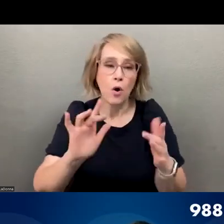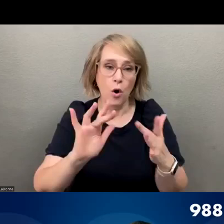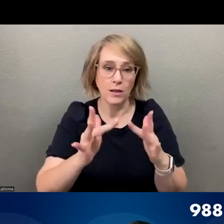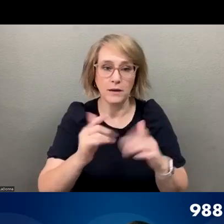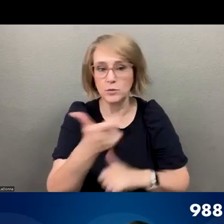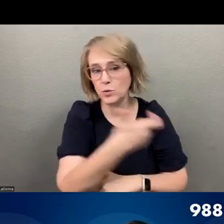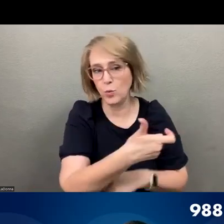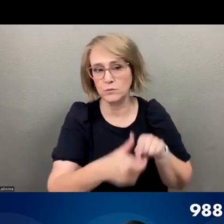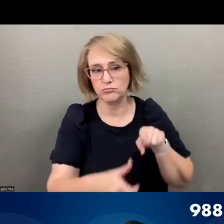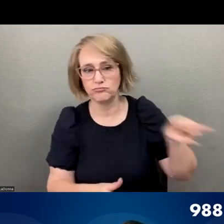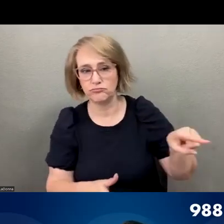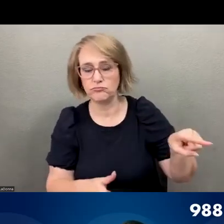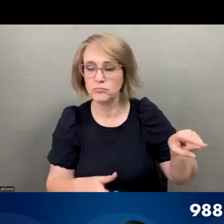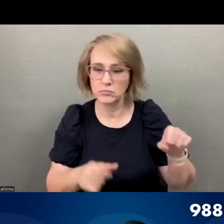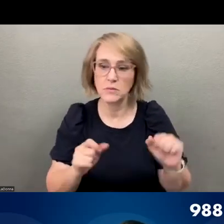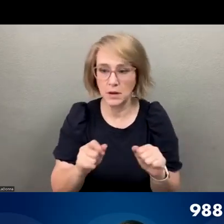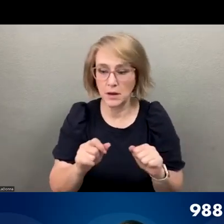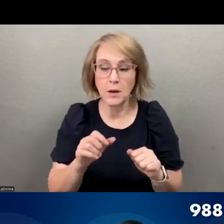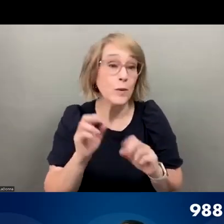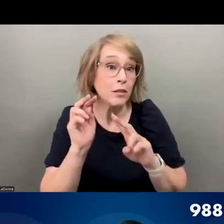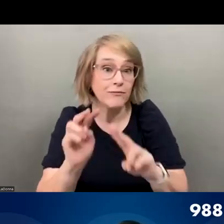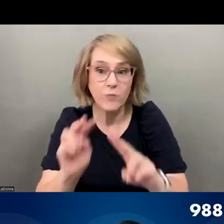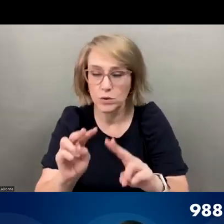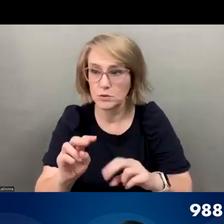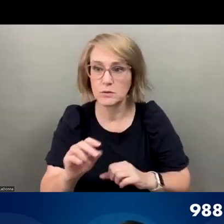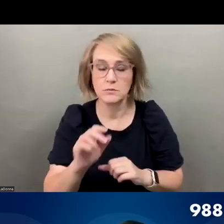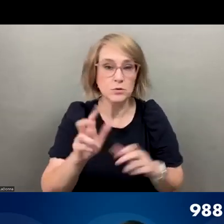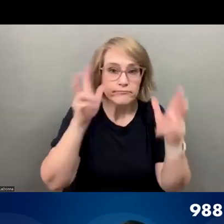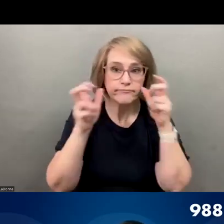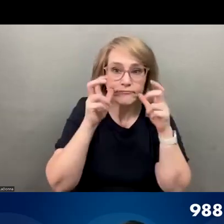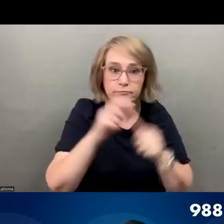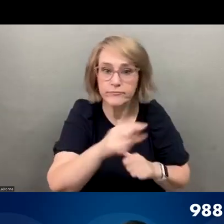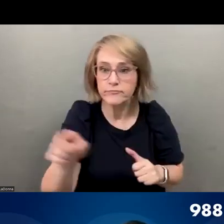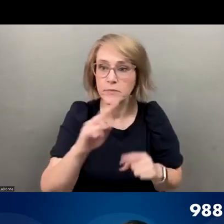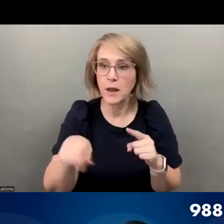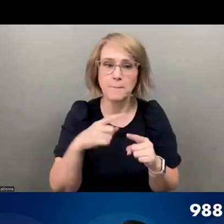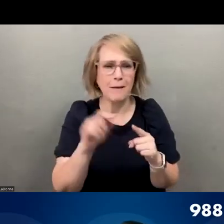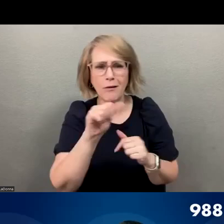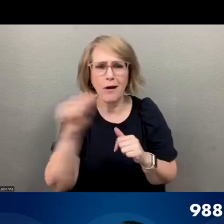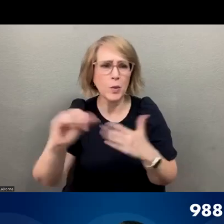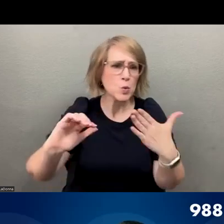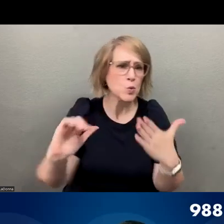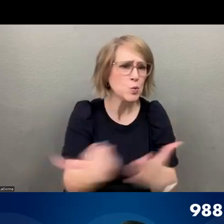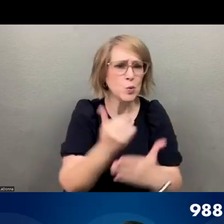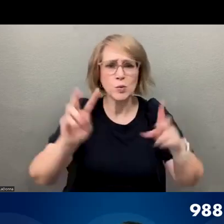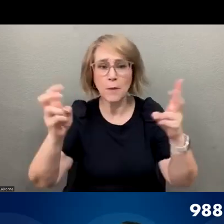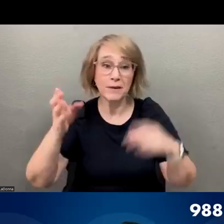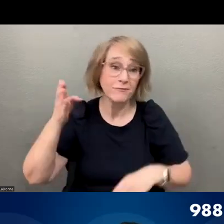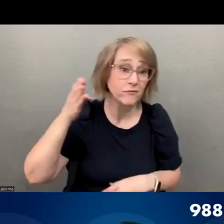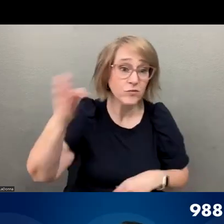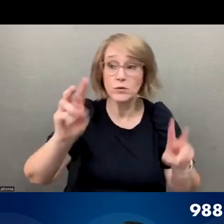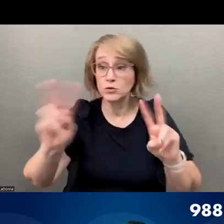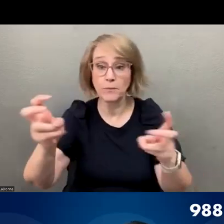view at any time. And we also look forward to hearing from you all about any other topics or future topics